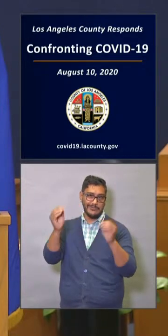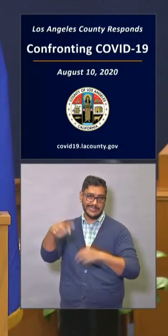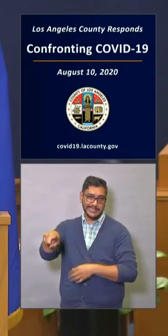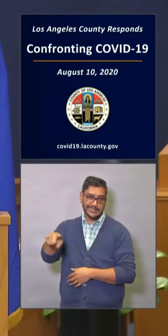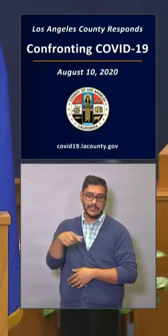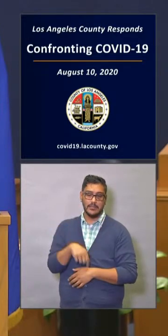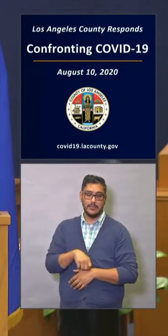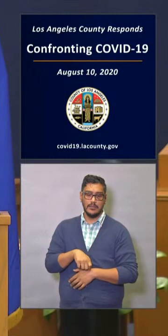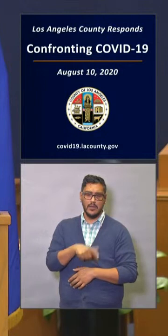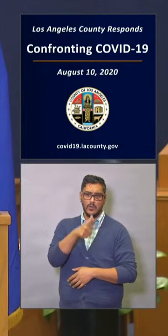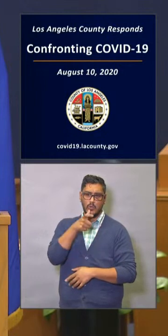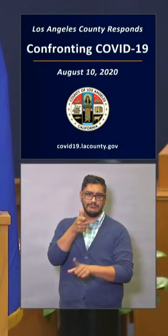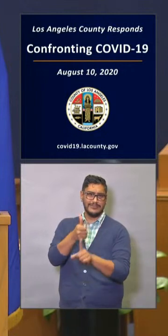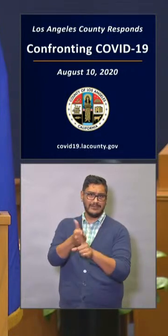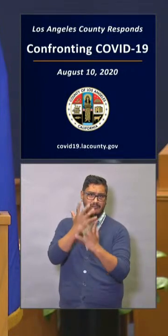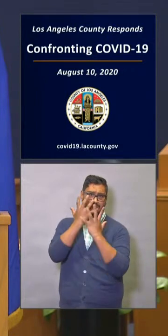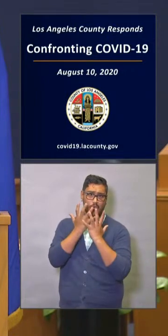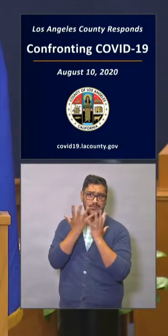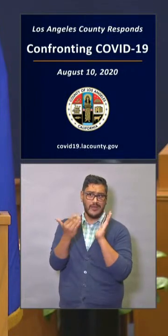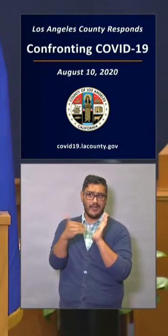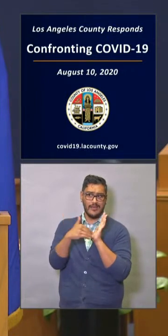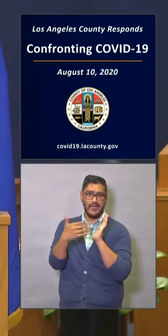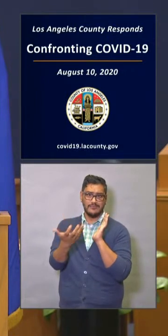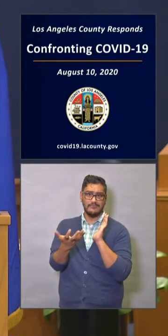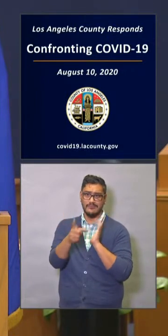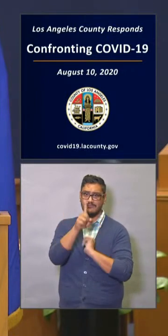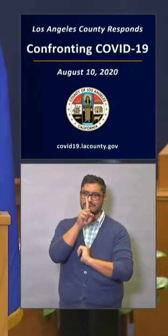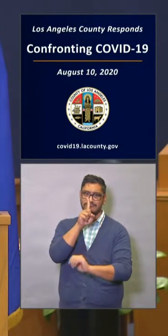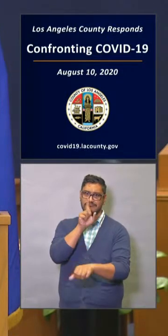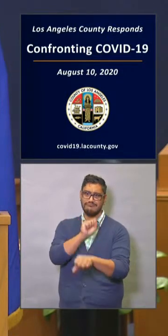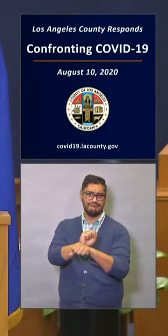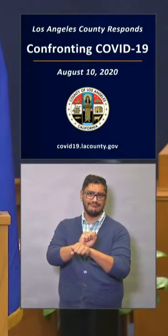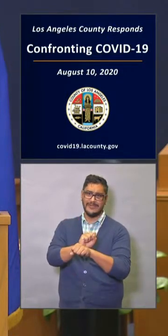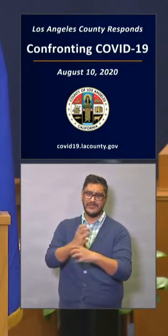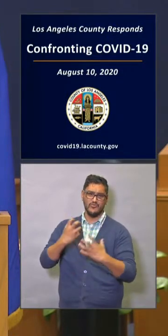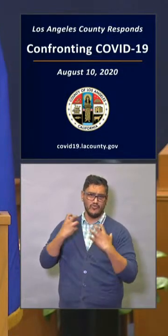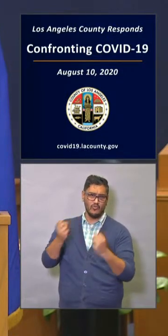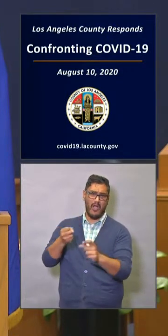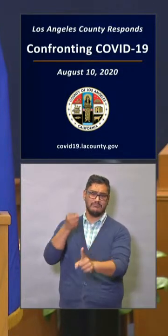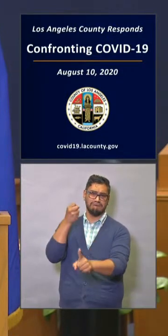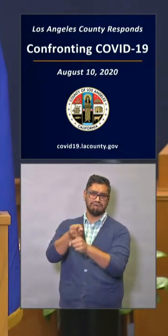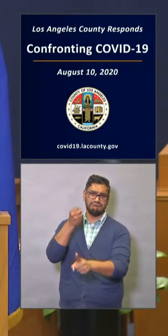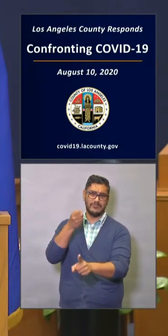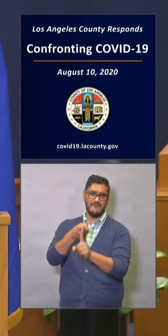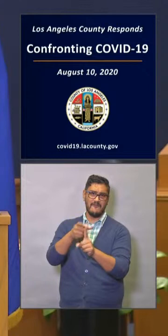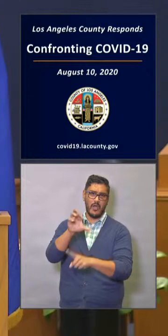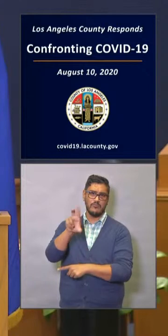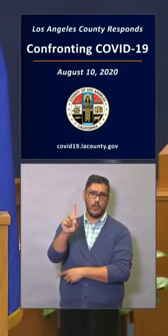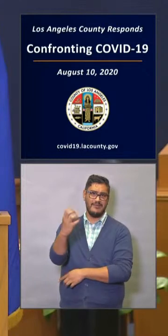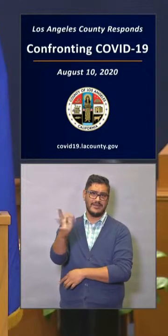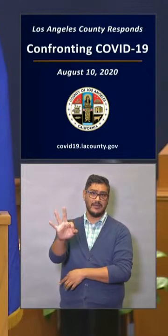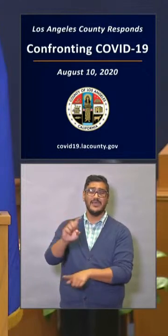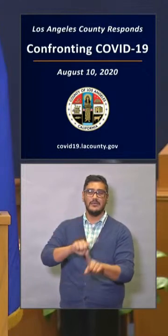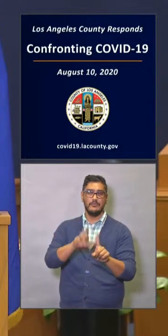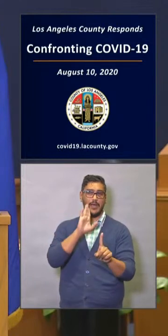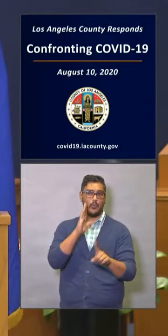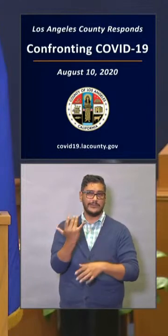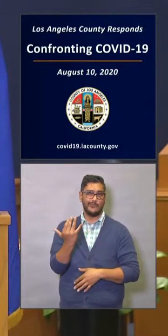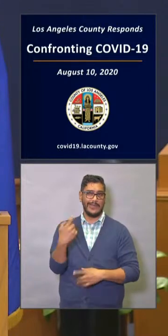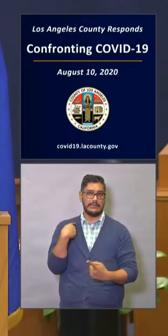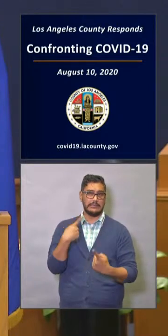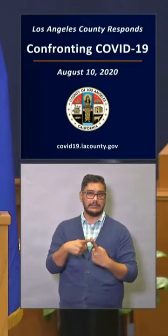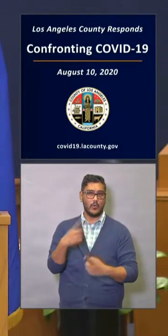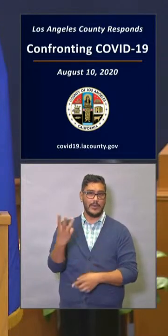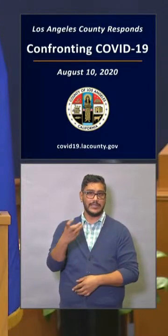been, unfortunately, again, really hit hard by COVID-19. But I'm going to wait for that till Wednesday just because I don't have